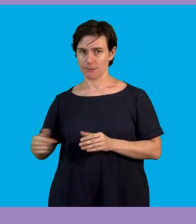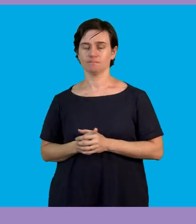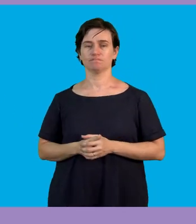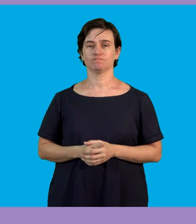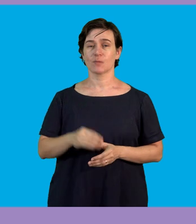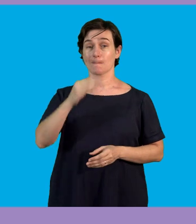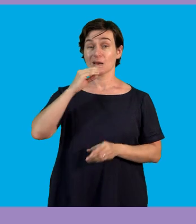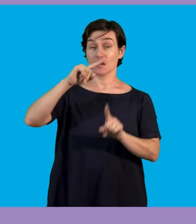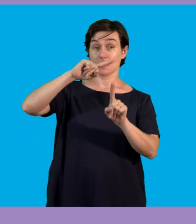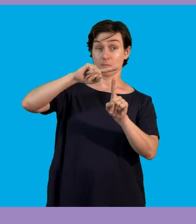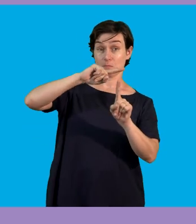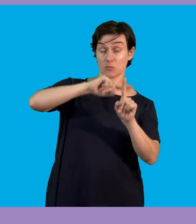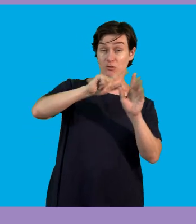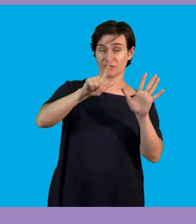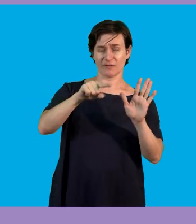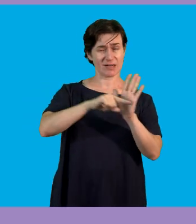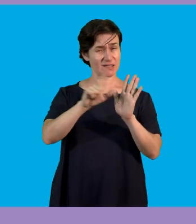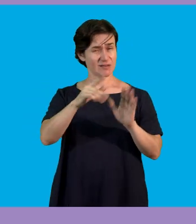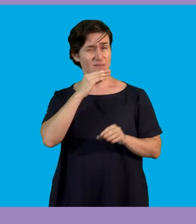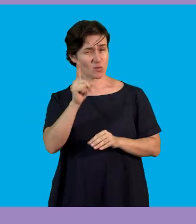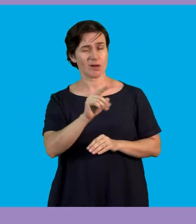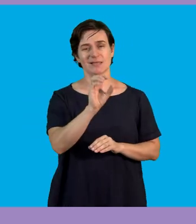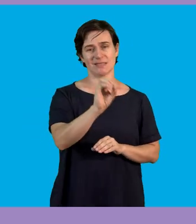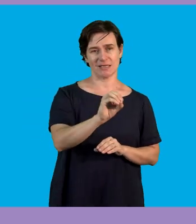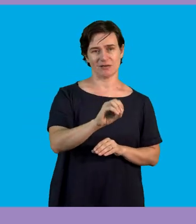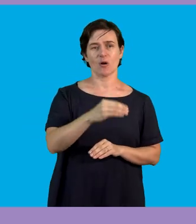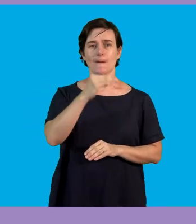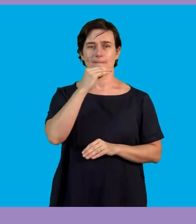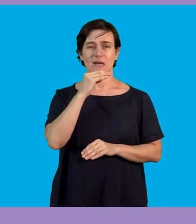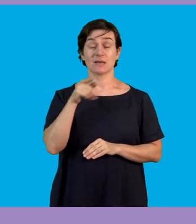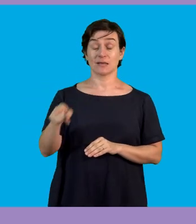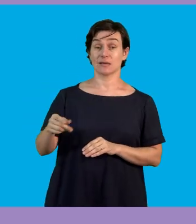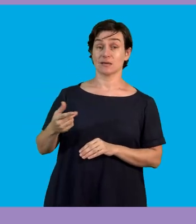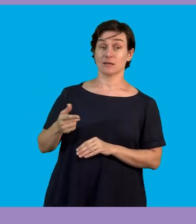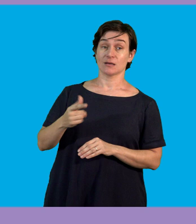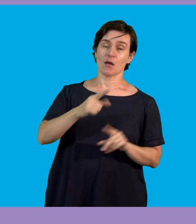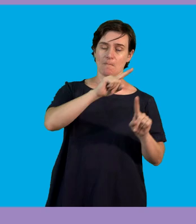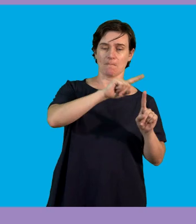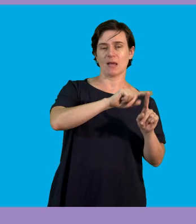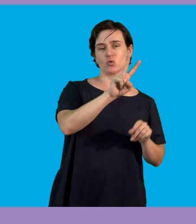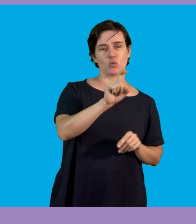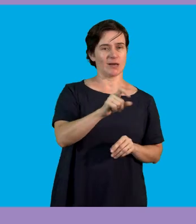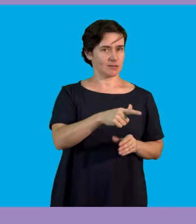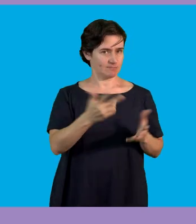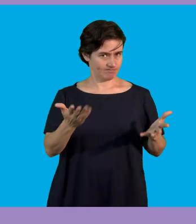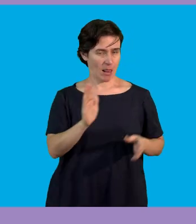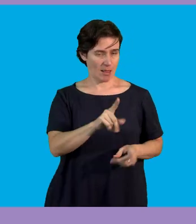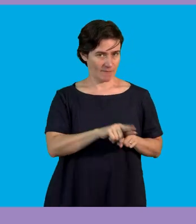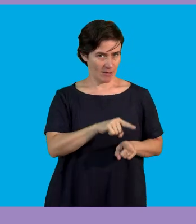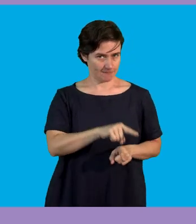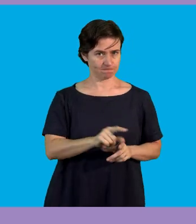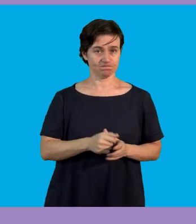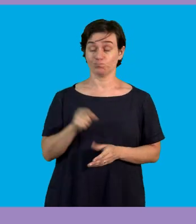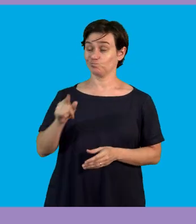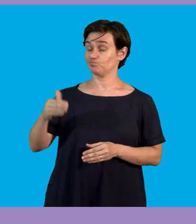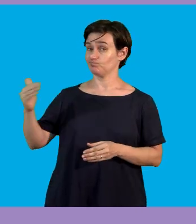right. So positive 7 and negative 7 would give us 0, and then plus 2x will remain with